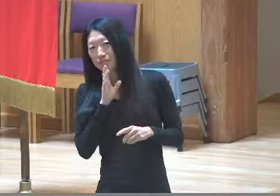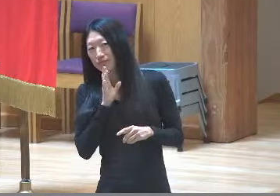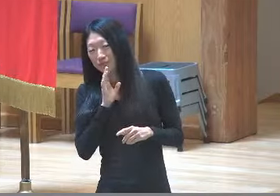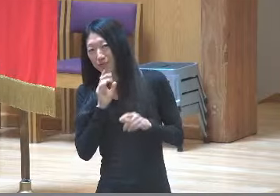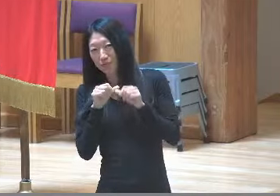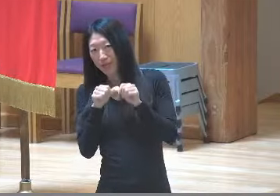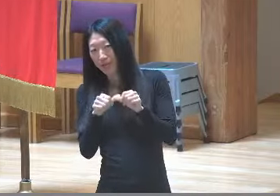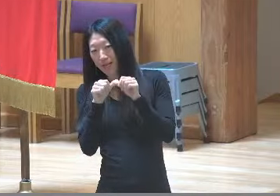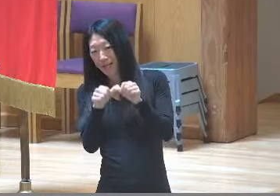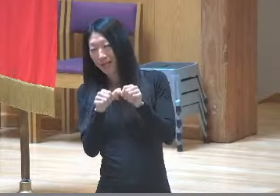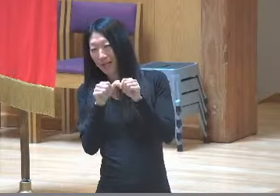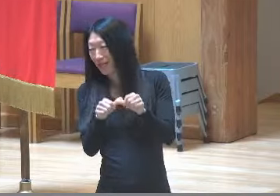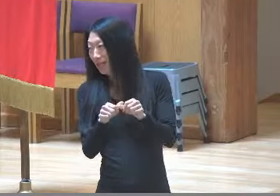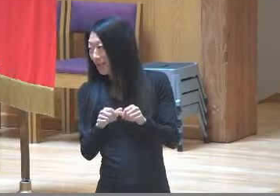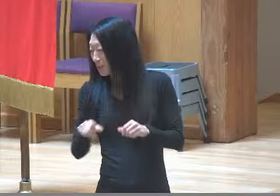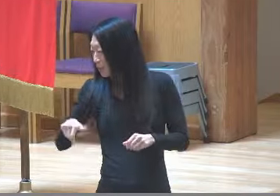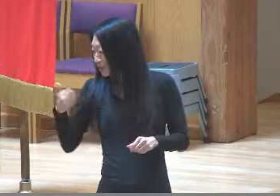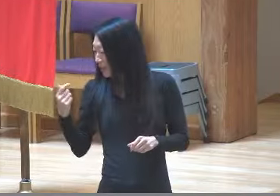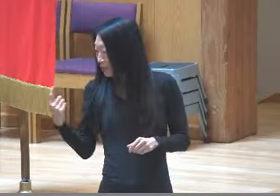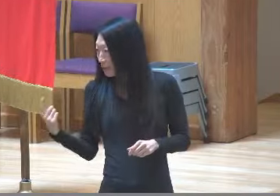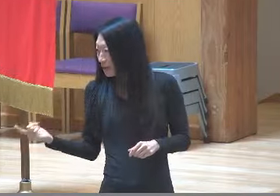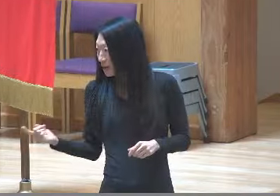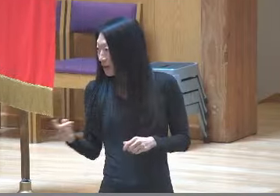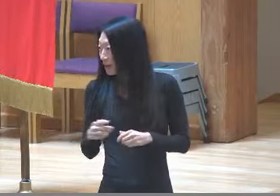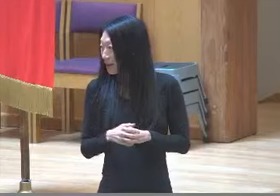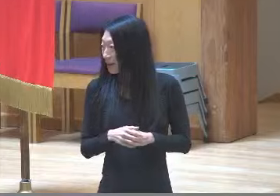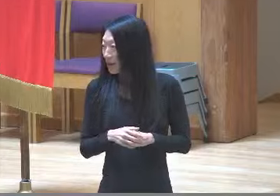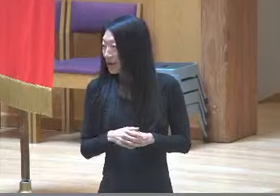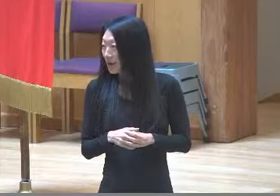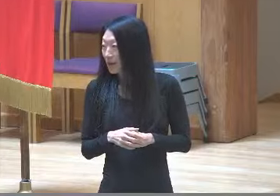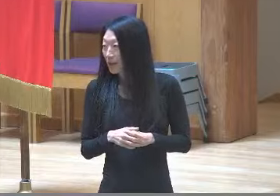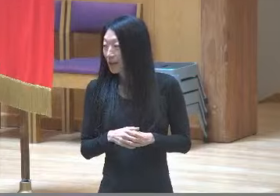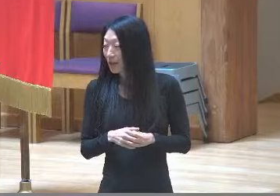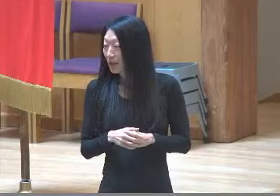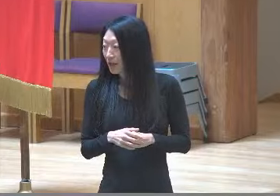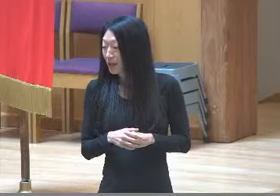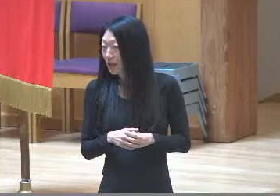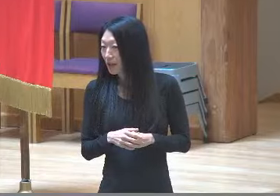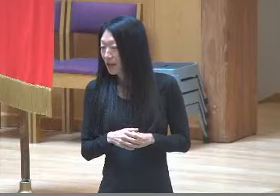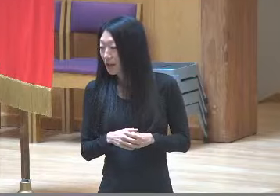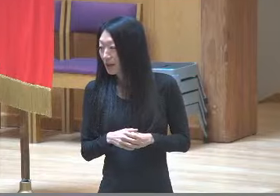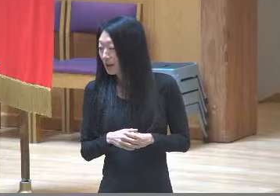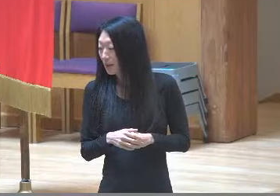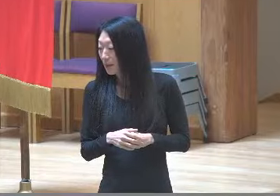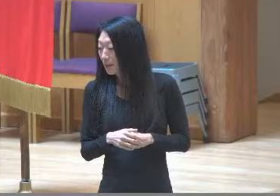That's right. Okay, what's another one? You have one. Flash is what?